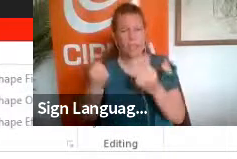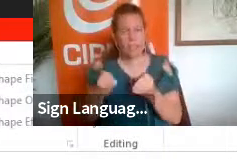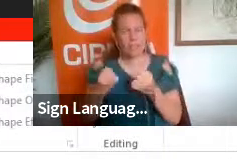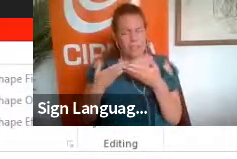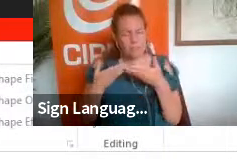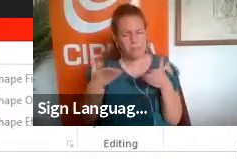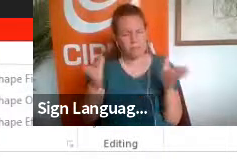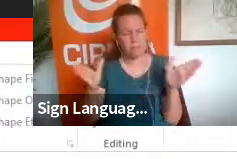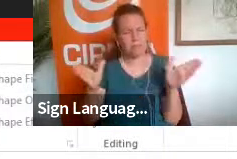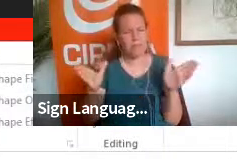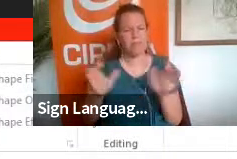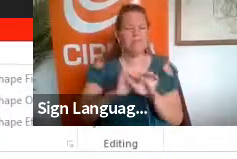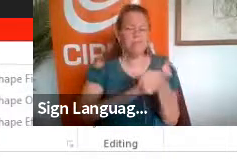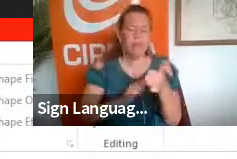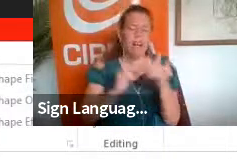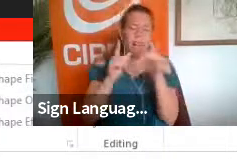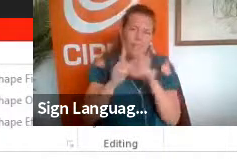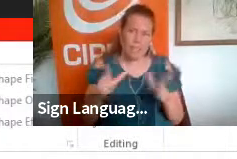available in other languages.